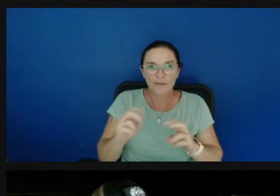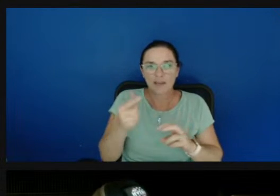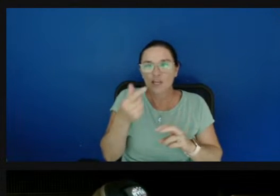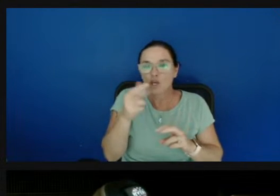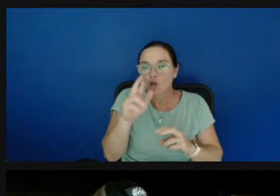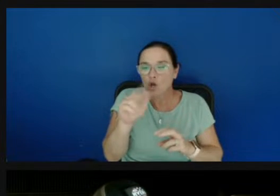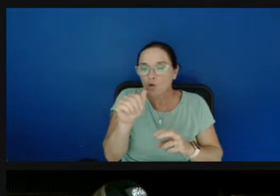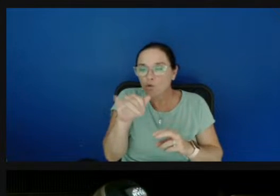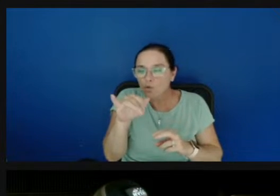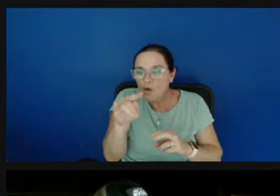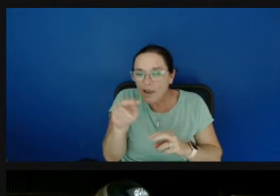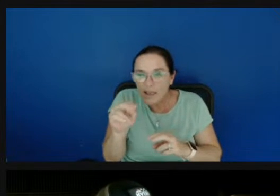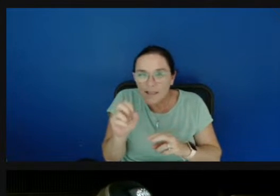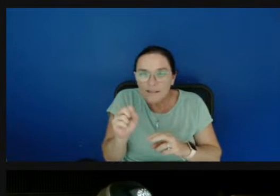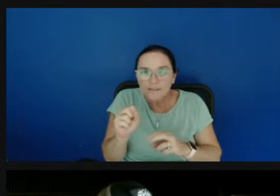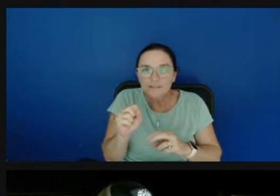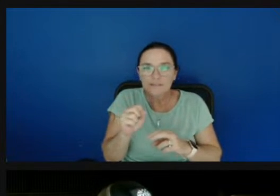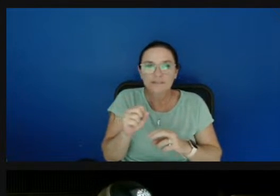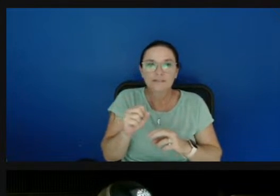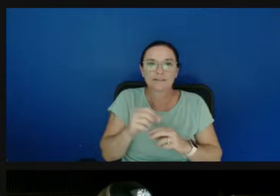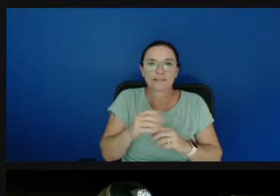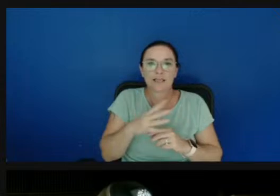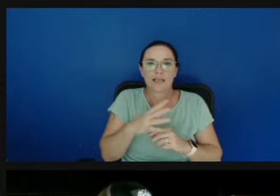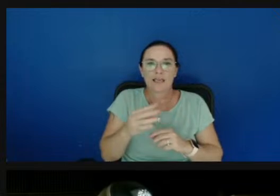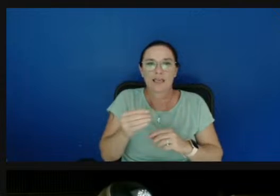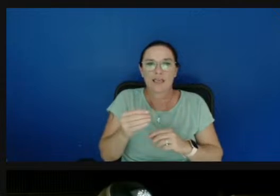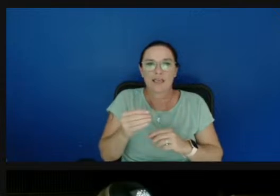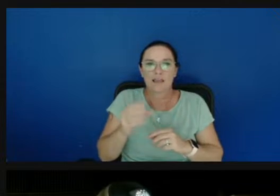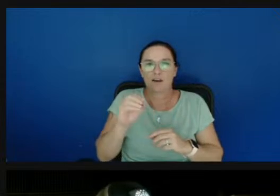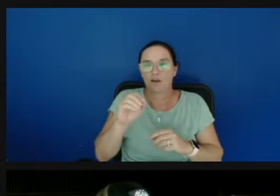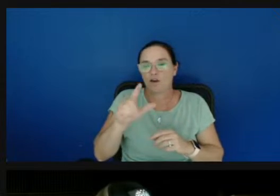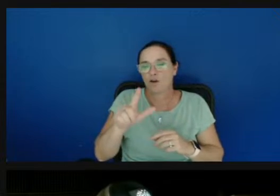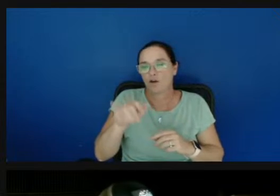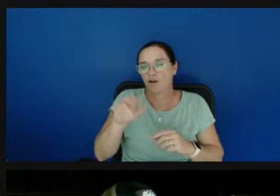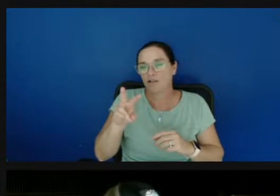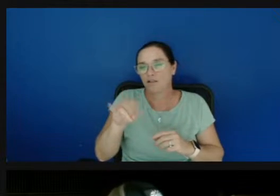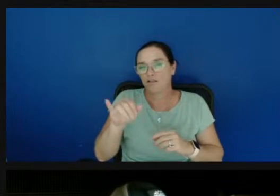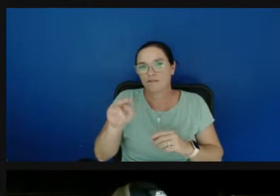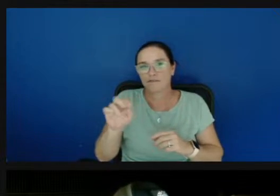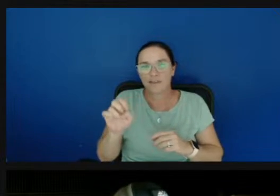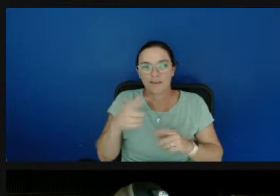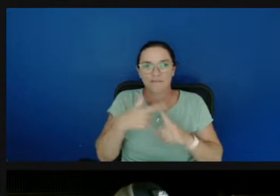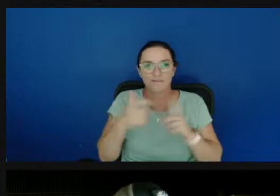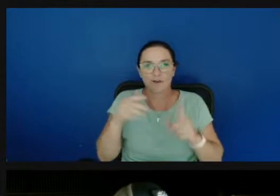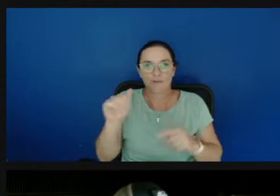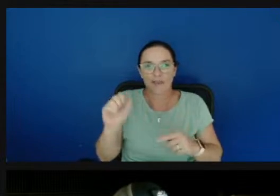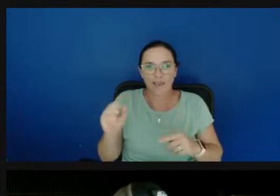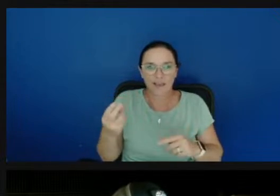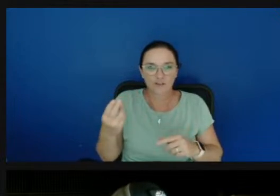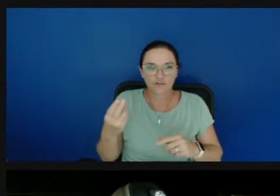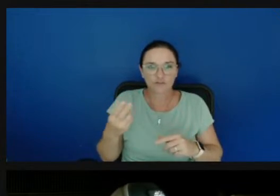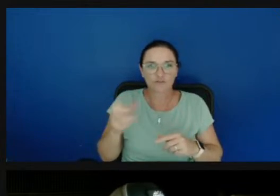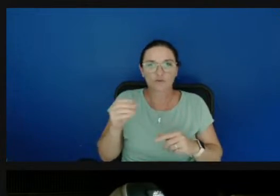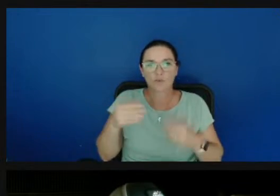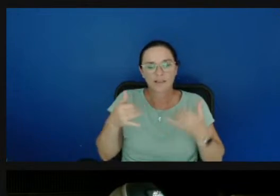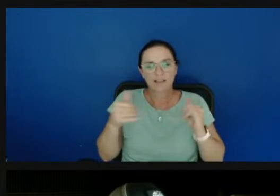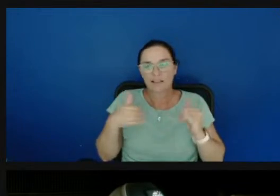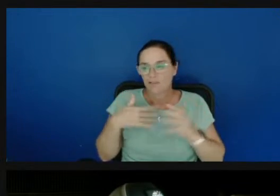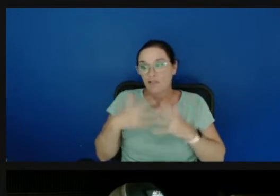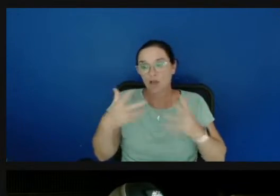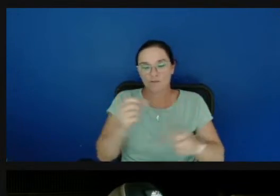then pulling grains of olivine minerals out of that ash. And so they still have a lot of work they can